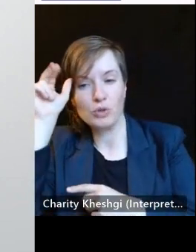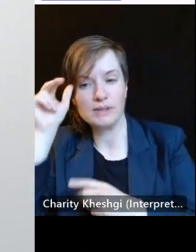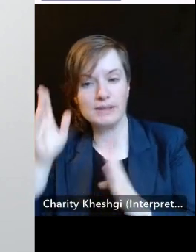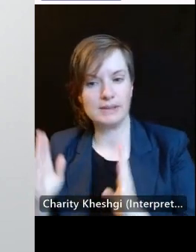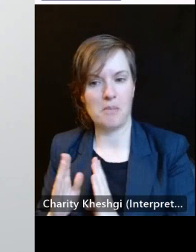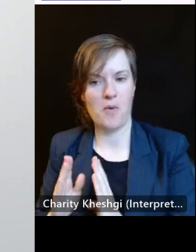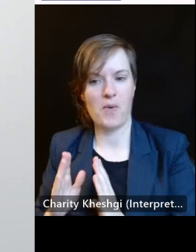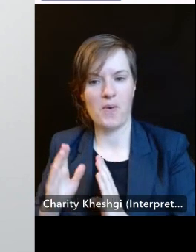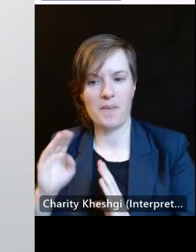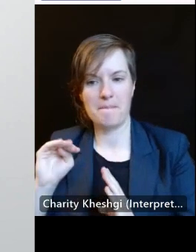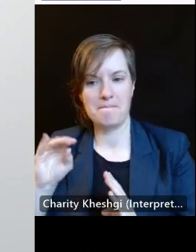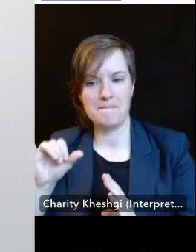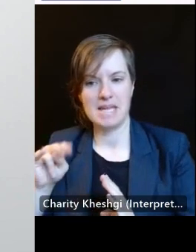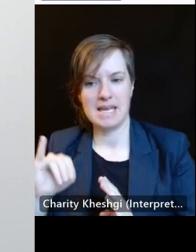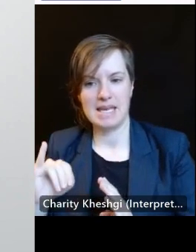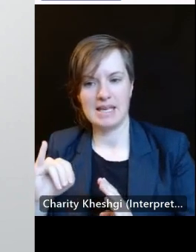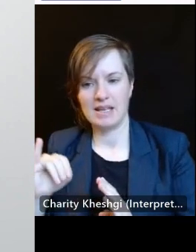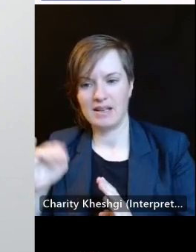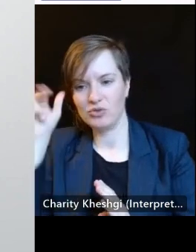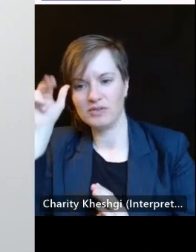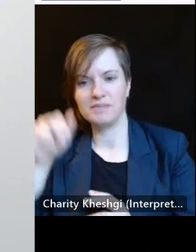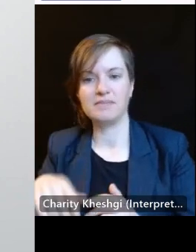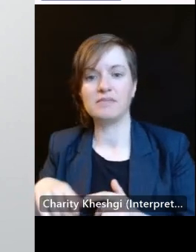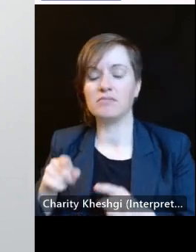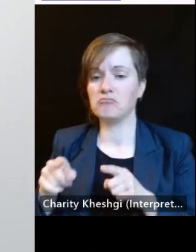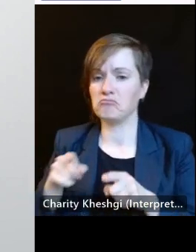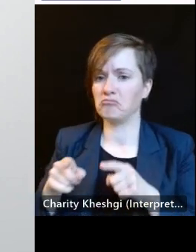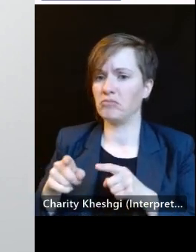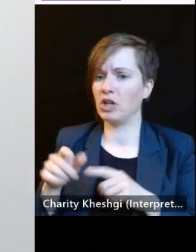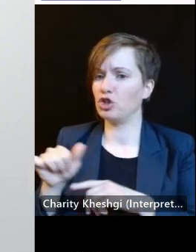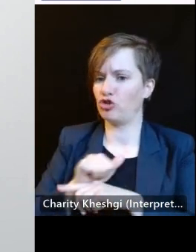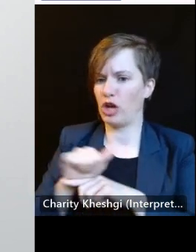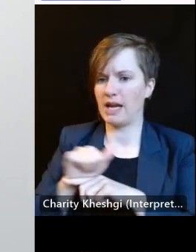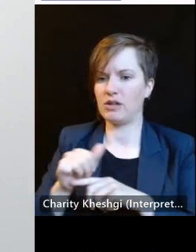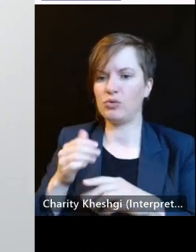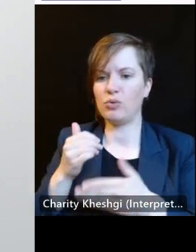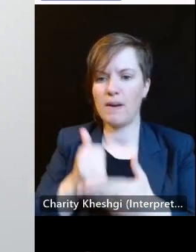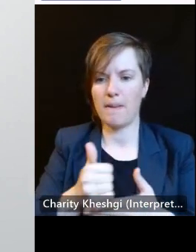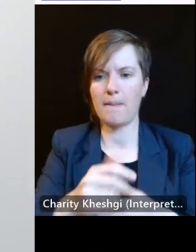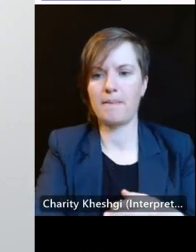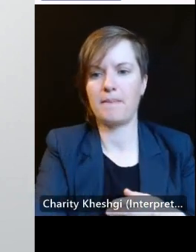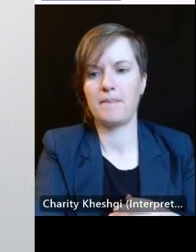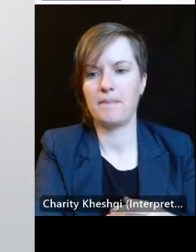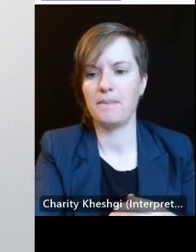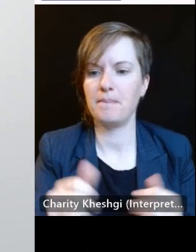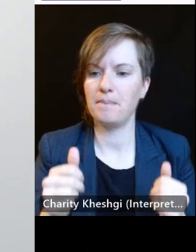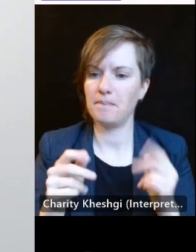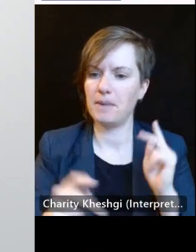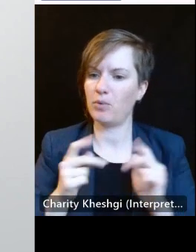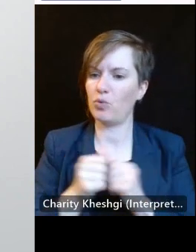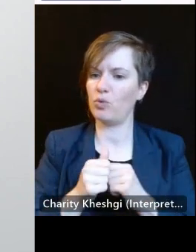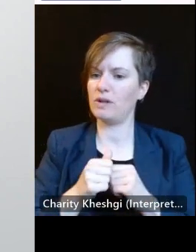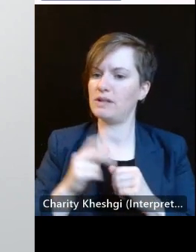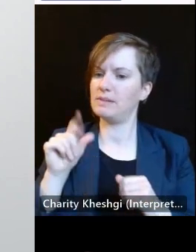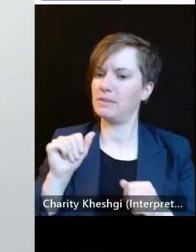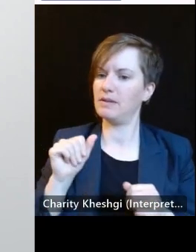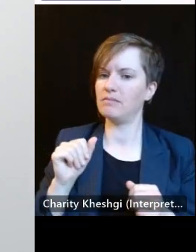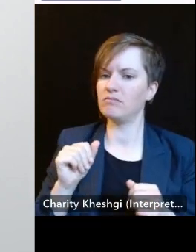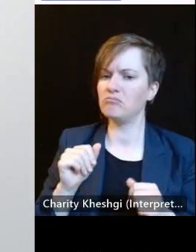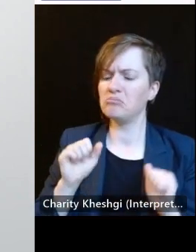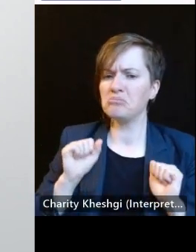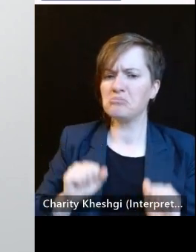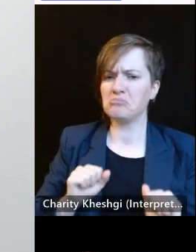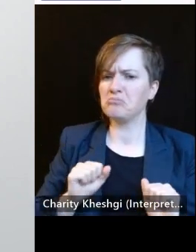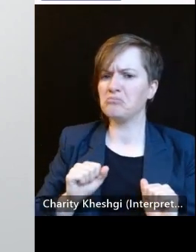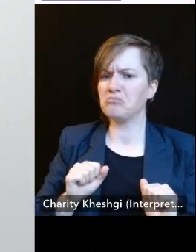person with a disability to address their disability. And you can access the DRP resource